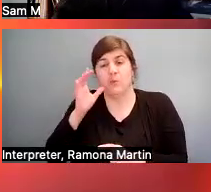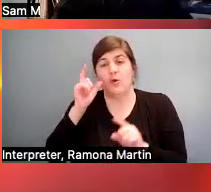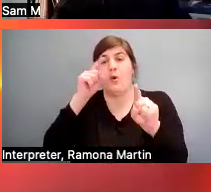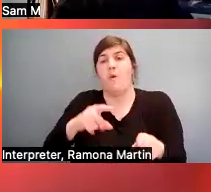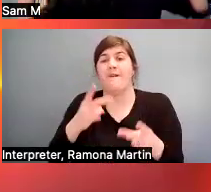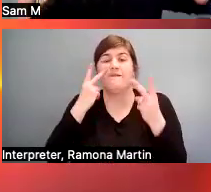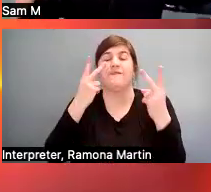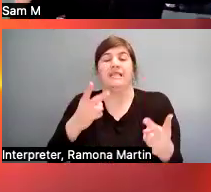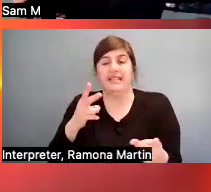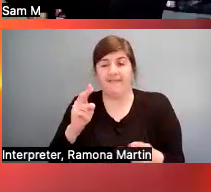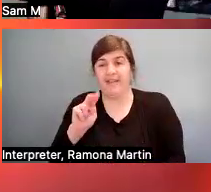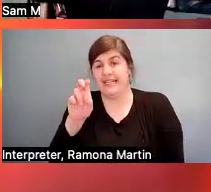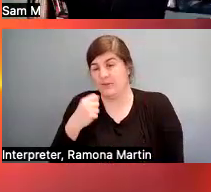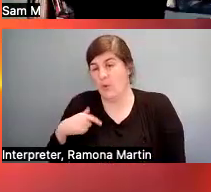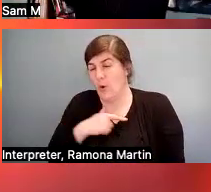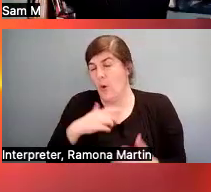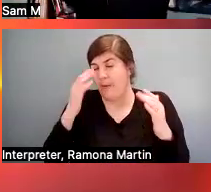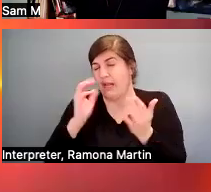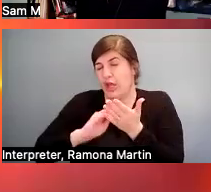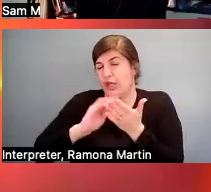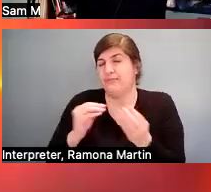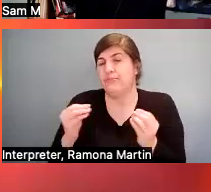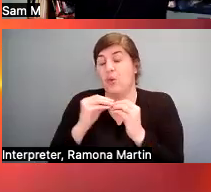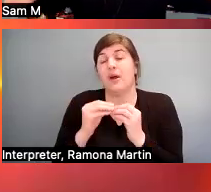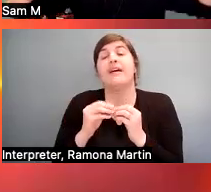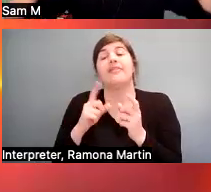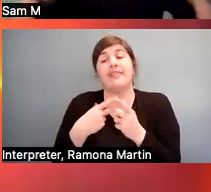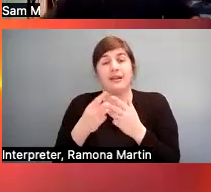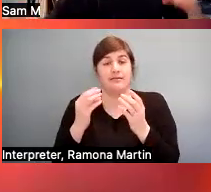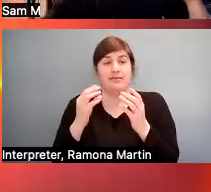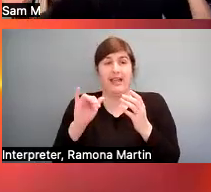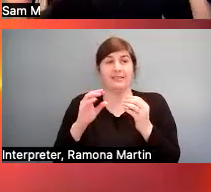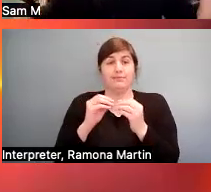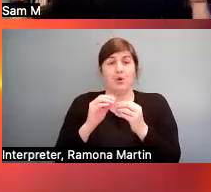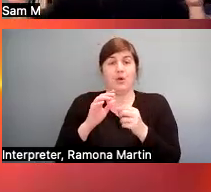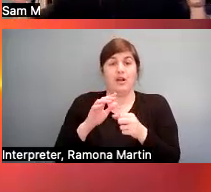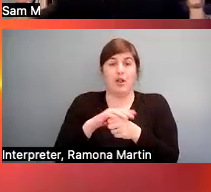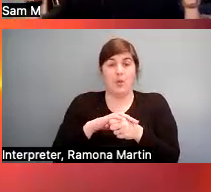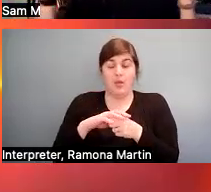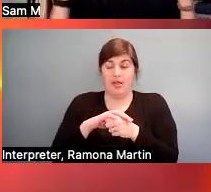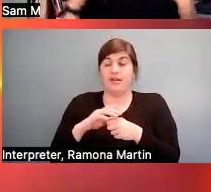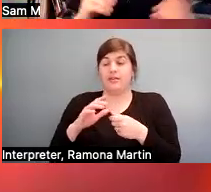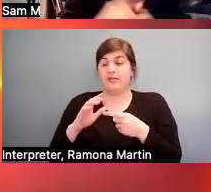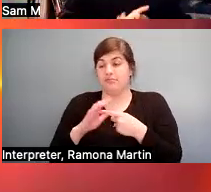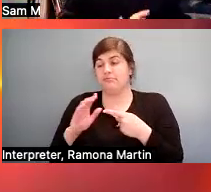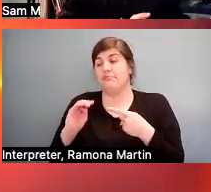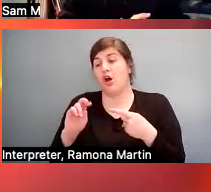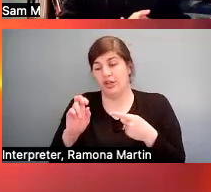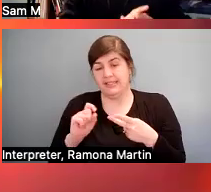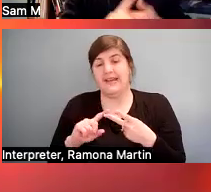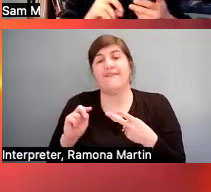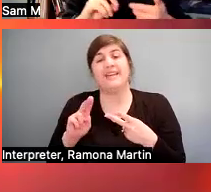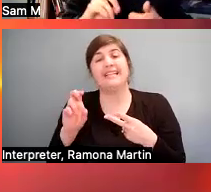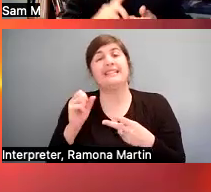about that. And then if you go even further away from our local, so those are our local planets, Venus and Mars, some of the